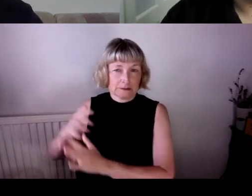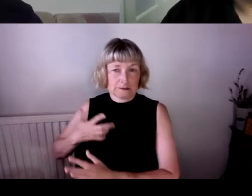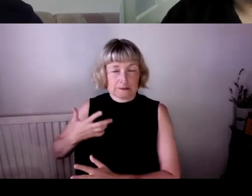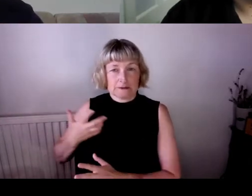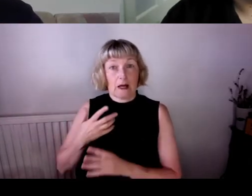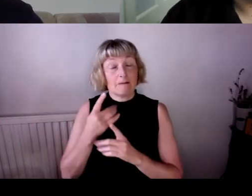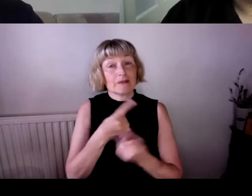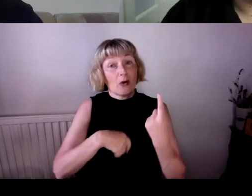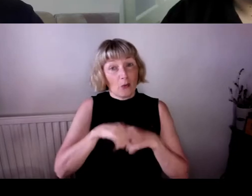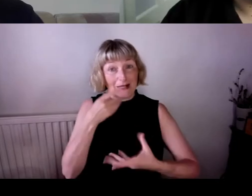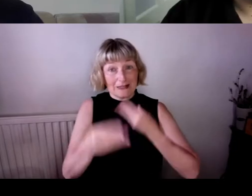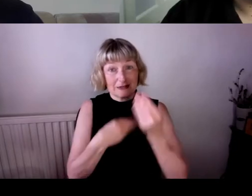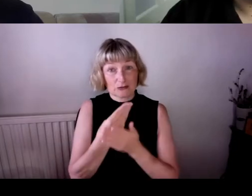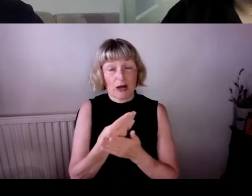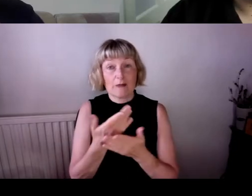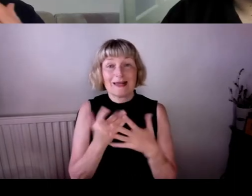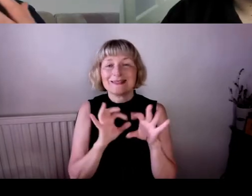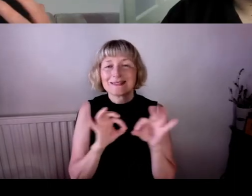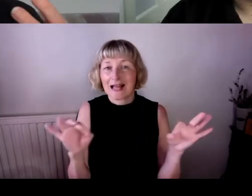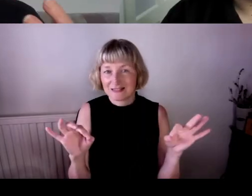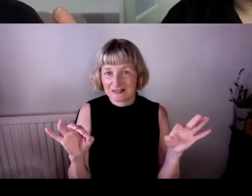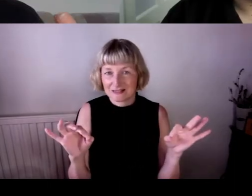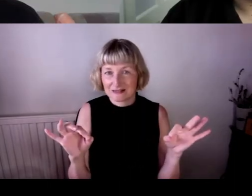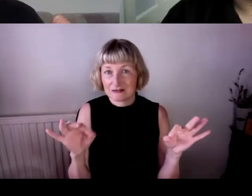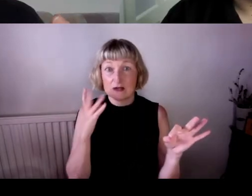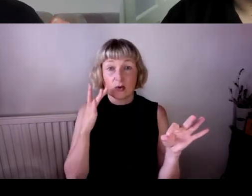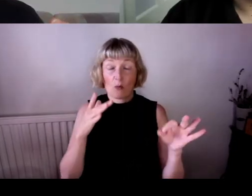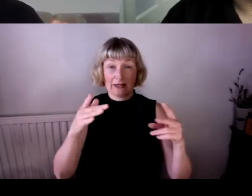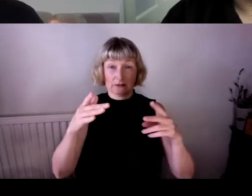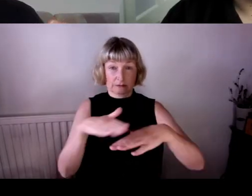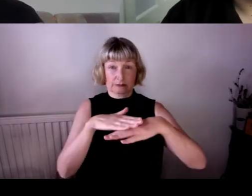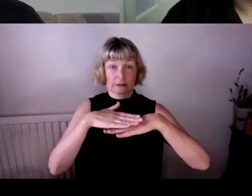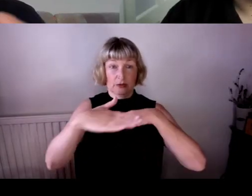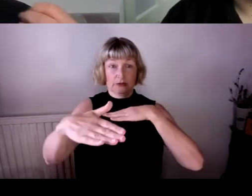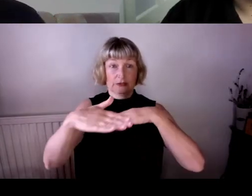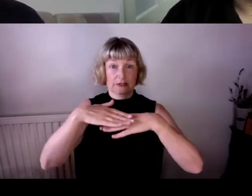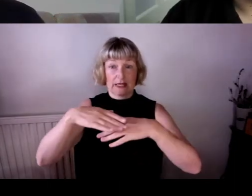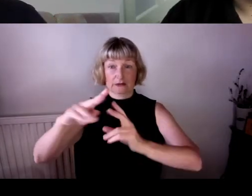it's silent and somebody is going through their big death scene, I'm talking to you,